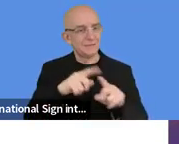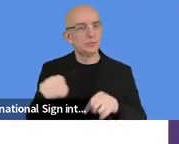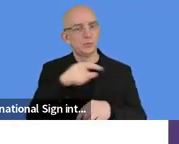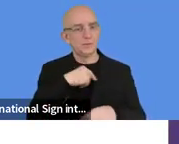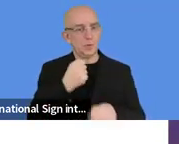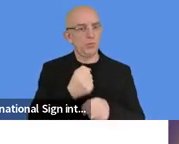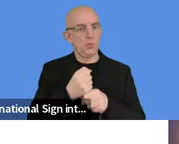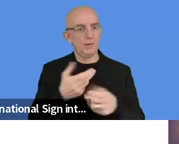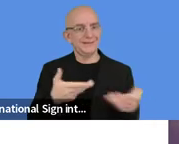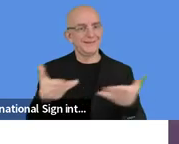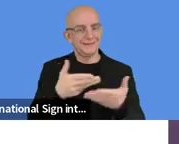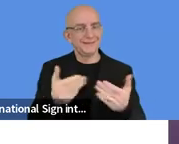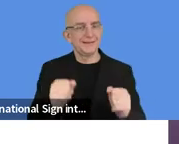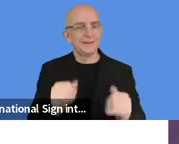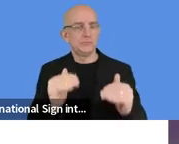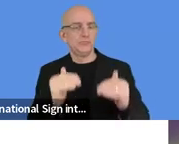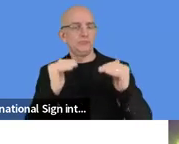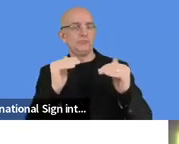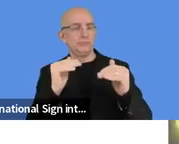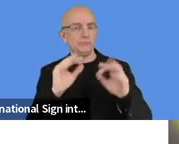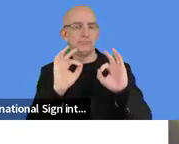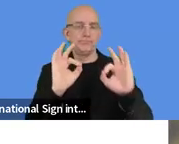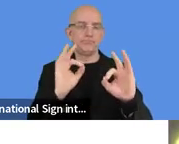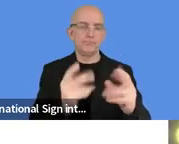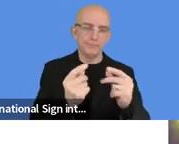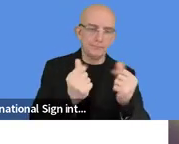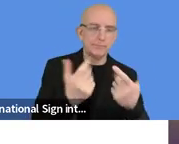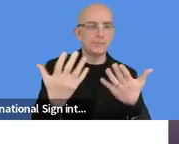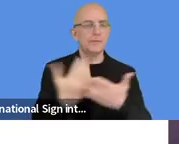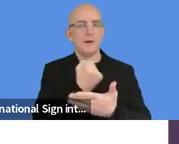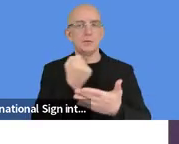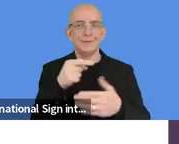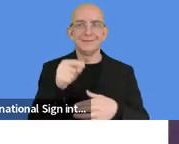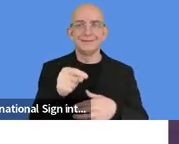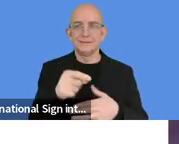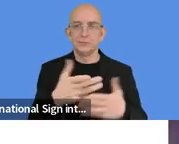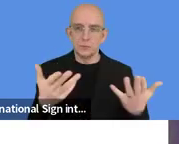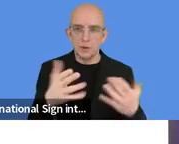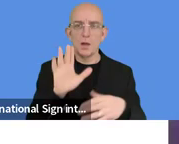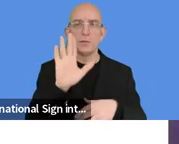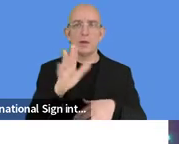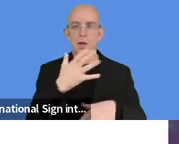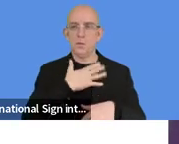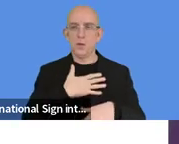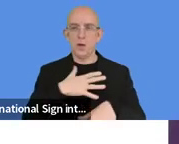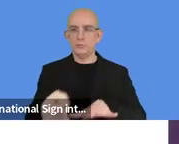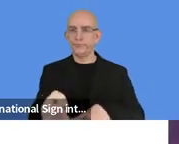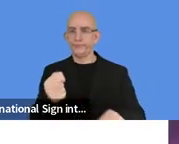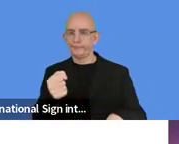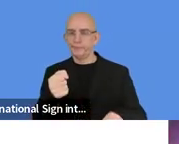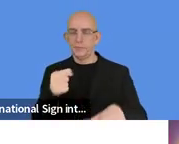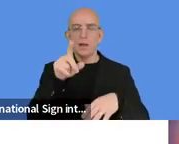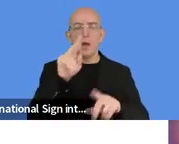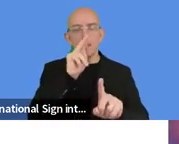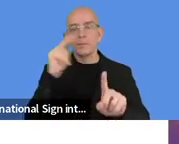to just pump the brakes here on a minute, because when I say perceived value, I use that term intentionally, because